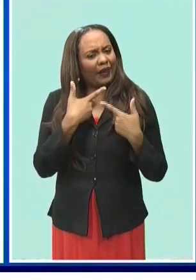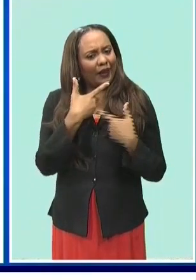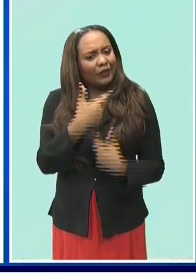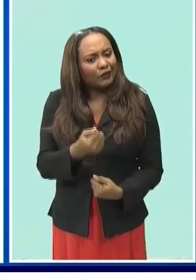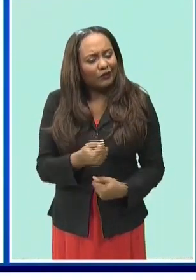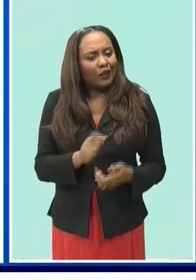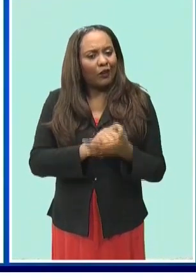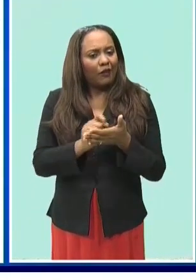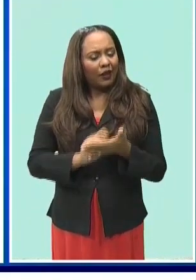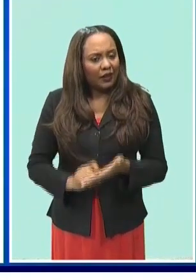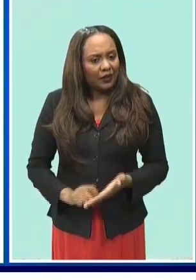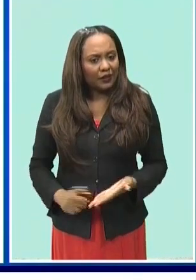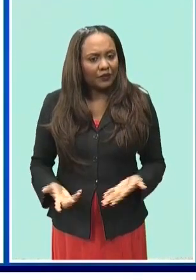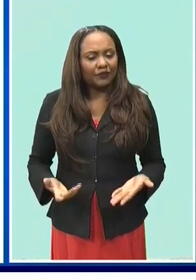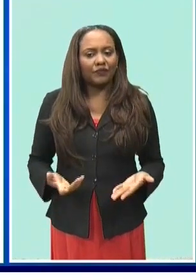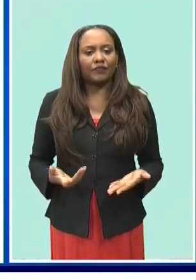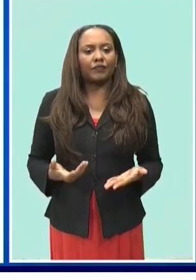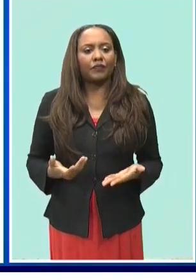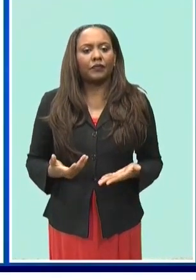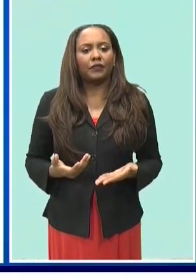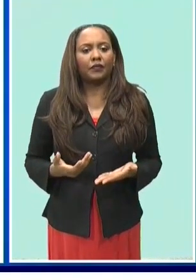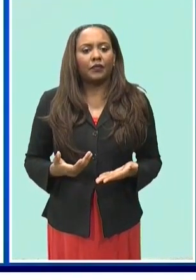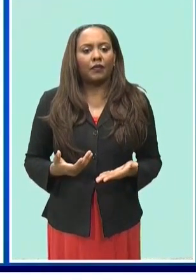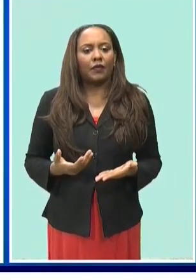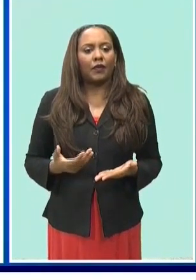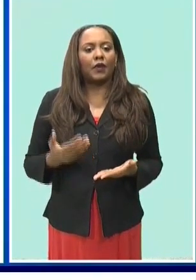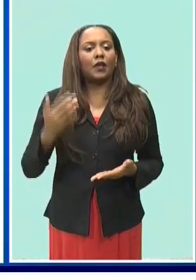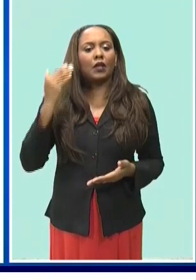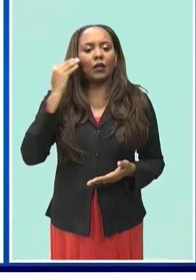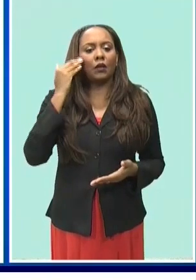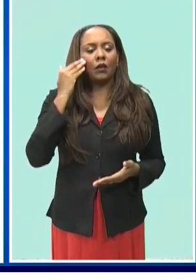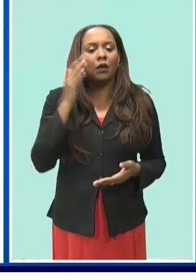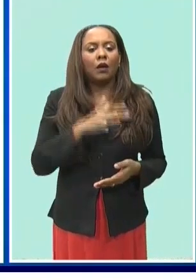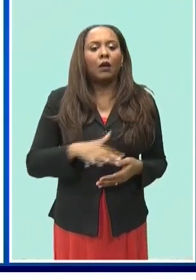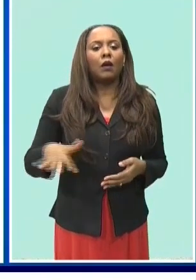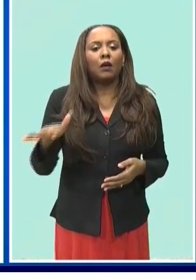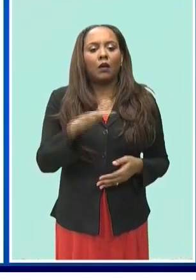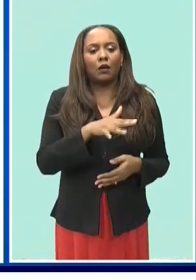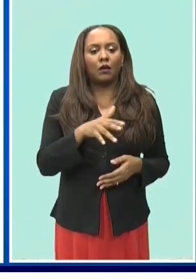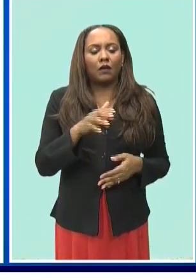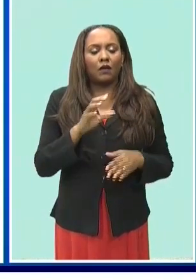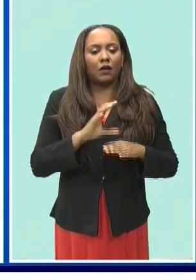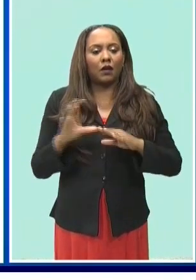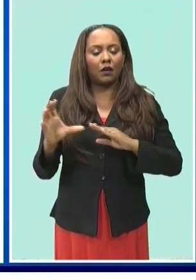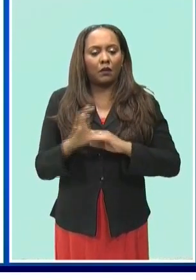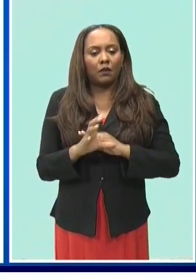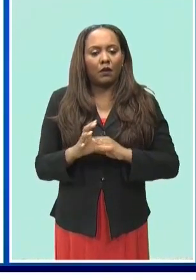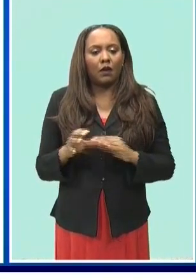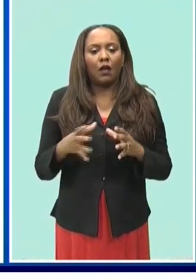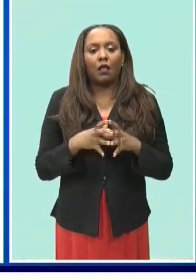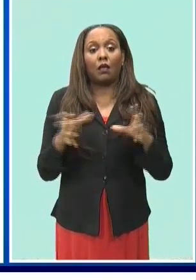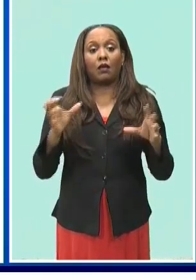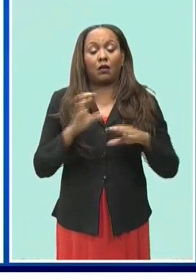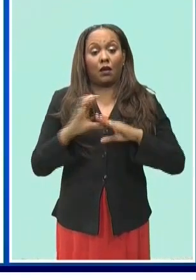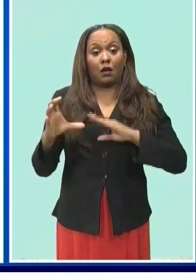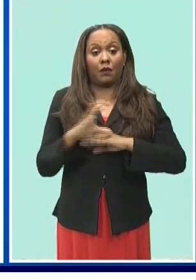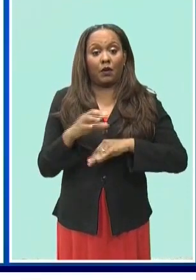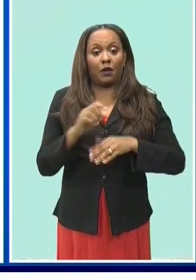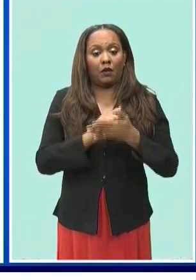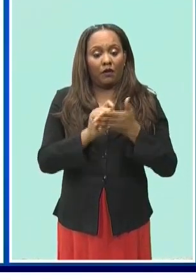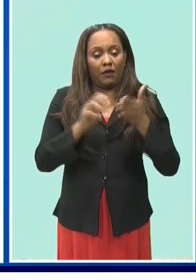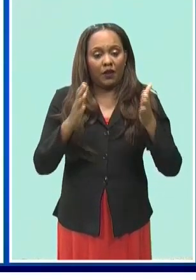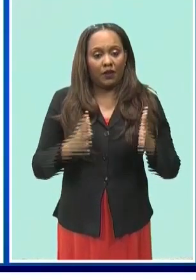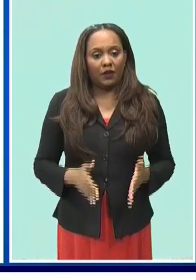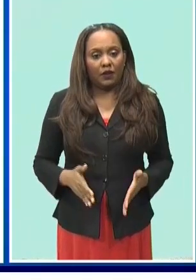very encouraged. And I also know that regionally, we do have many Caribbean writers now who